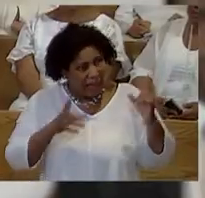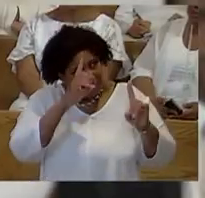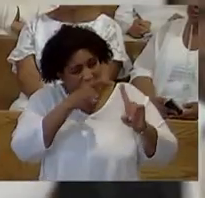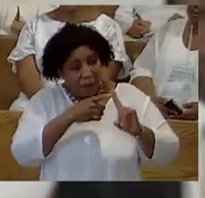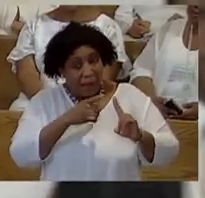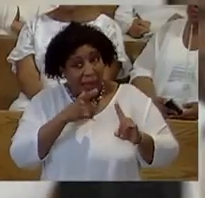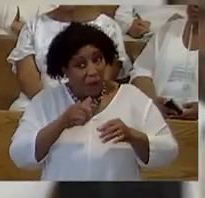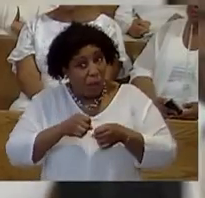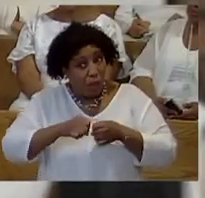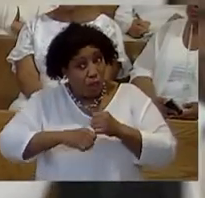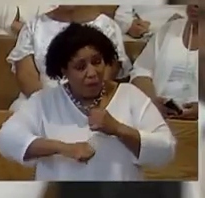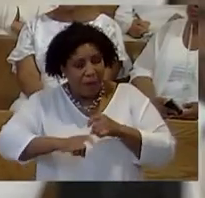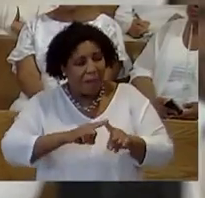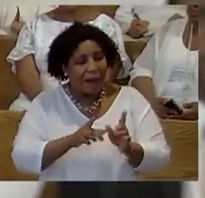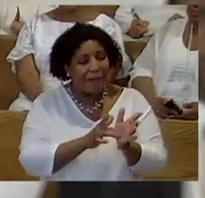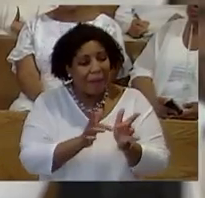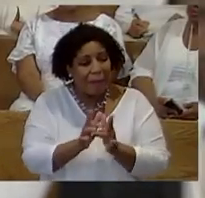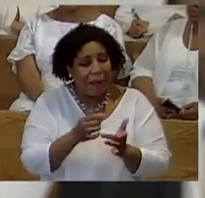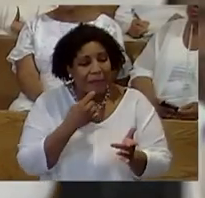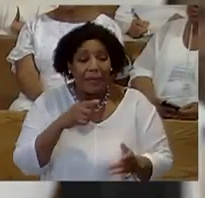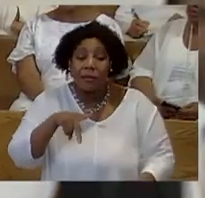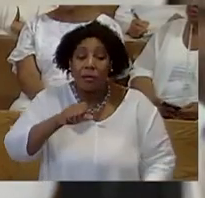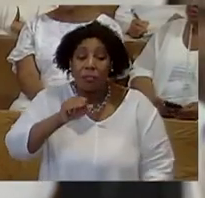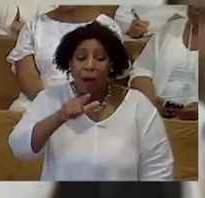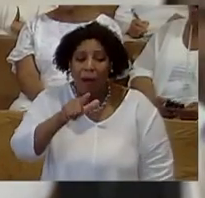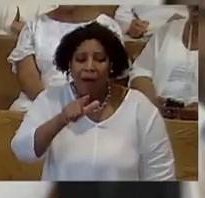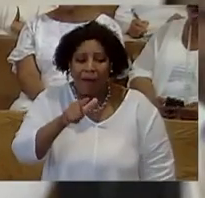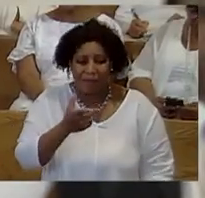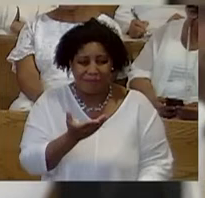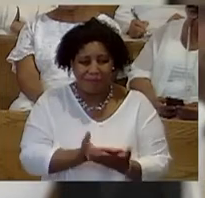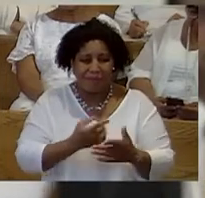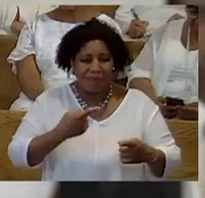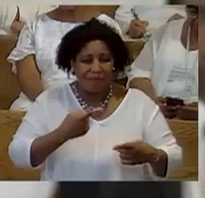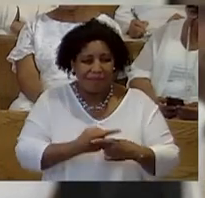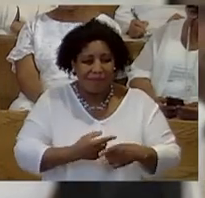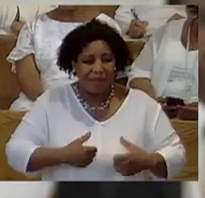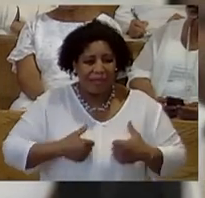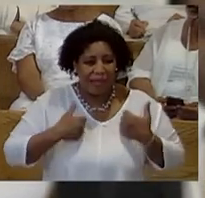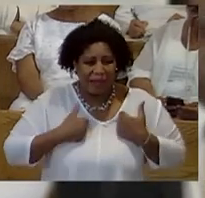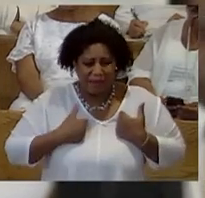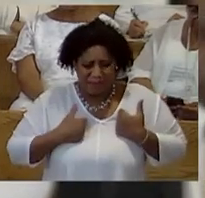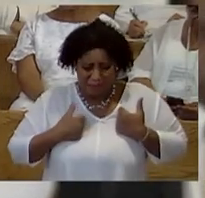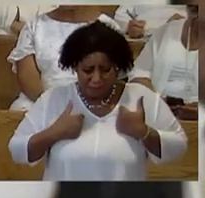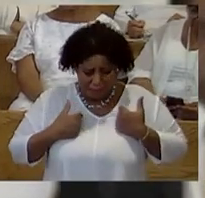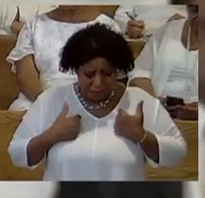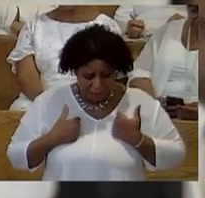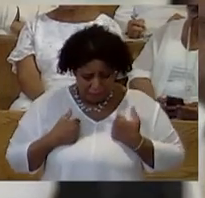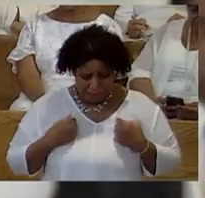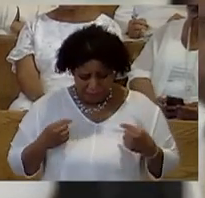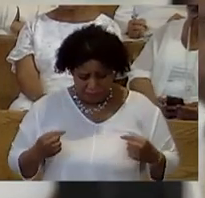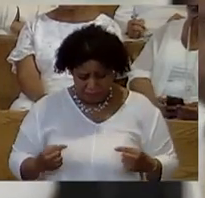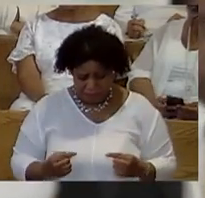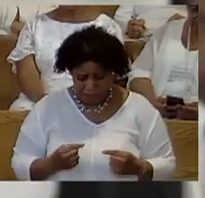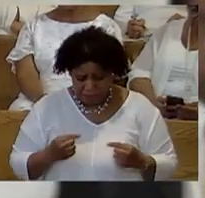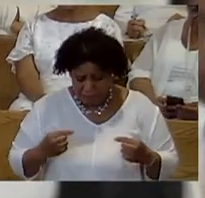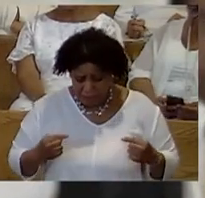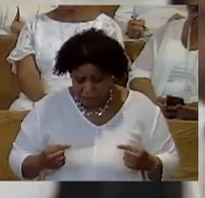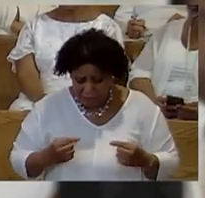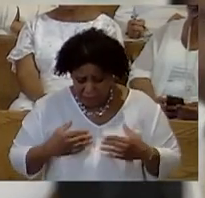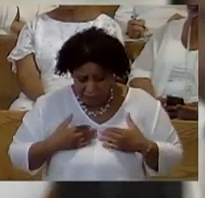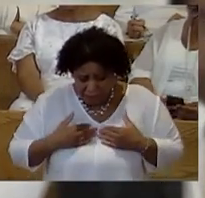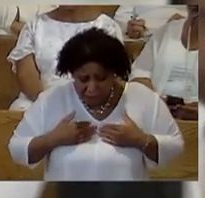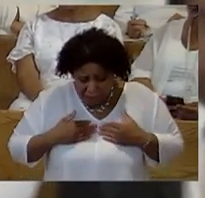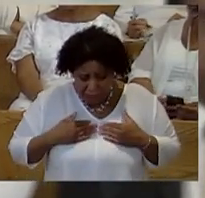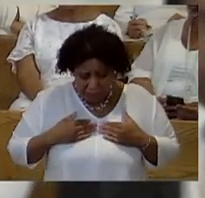to keep you alone. But the Bible says that Paul is at this place in his life where he's struggling with the problem of